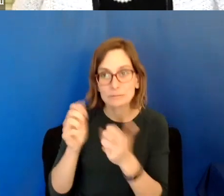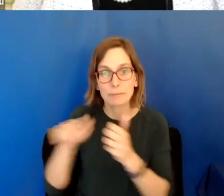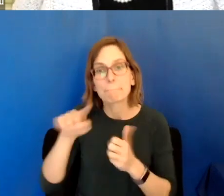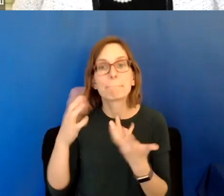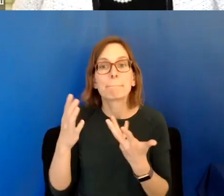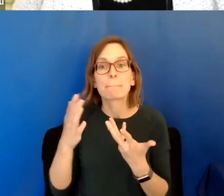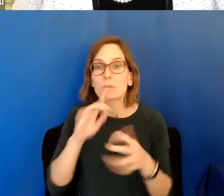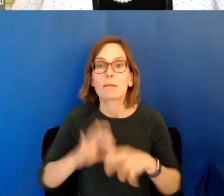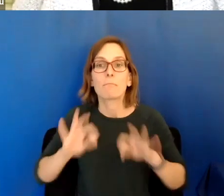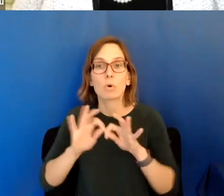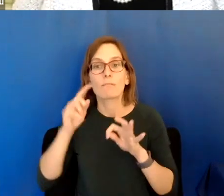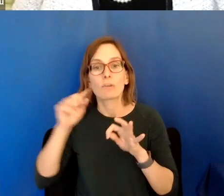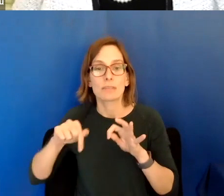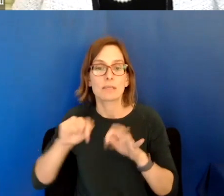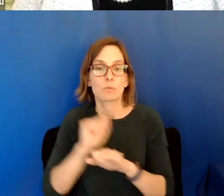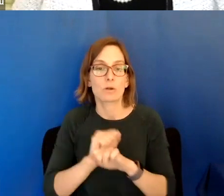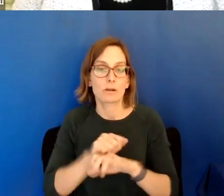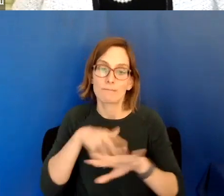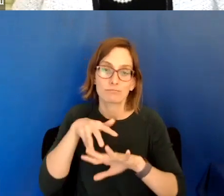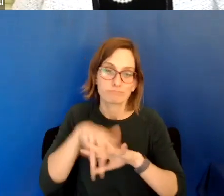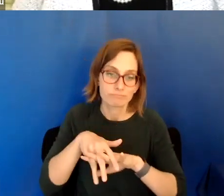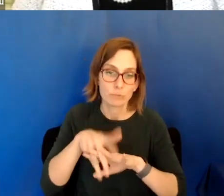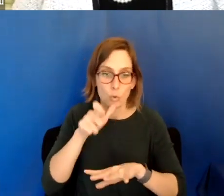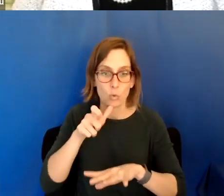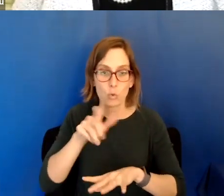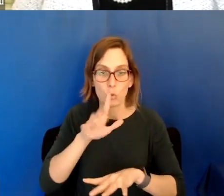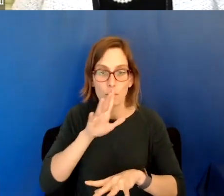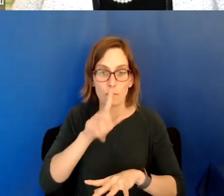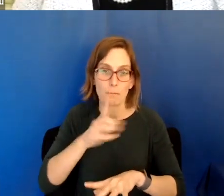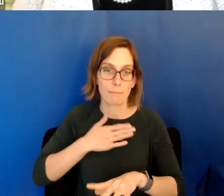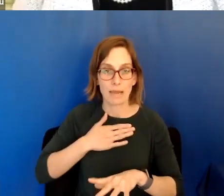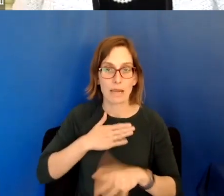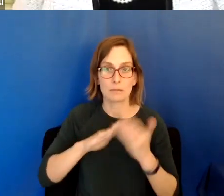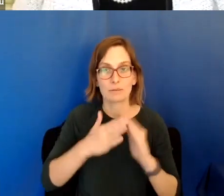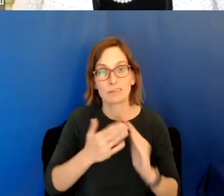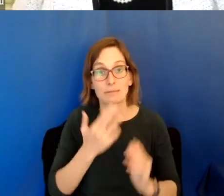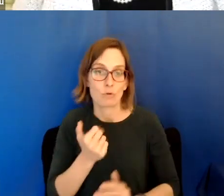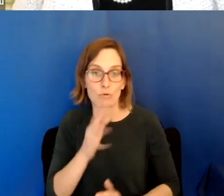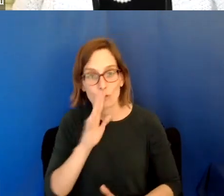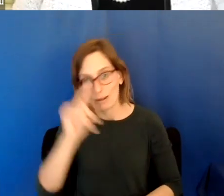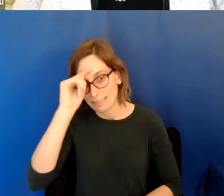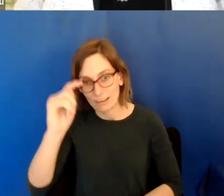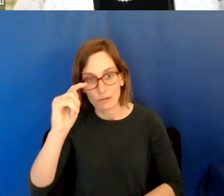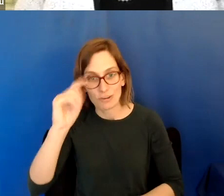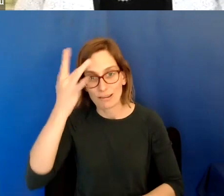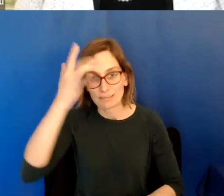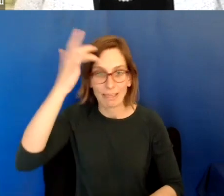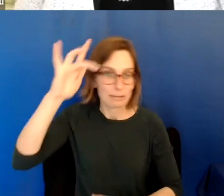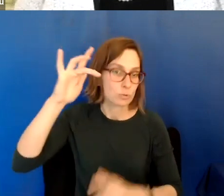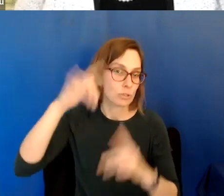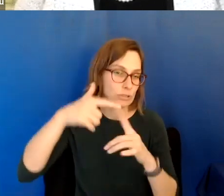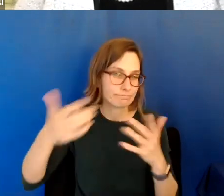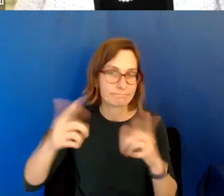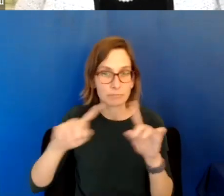that this work remains grounded in like who I am in my community. And it's cute to like talk theory and like be all intellectual, but like,